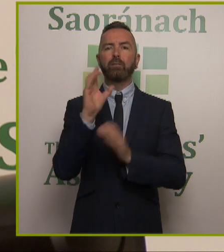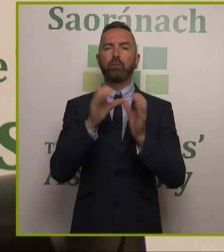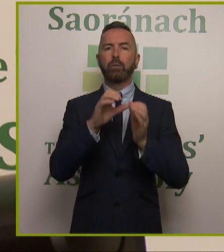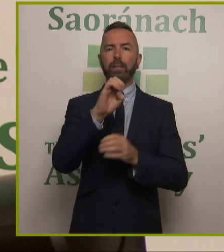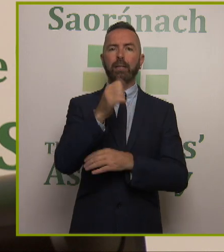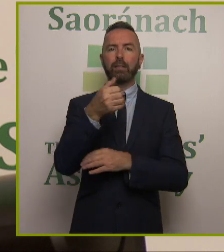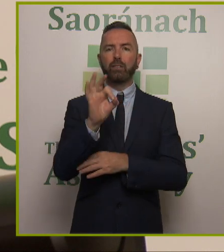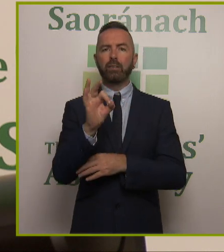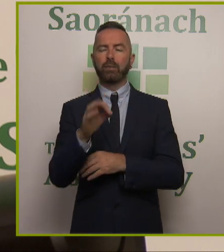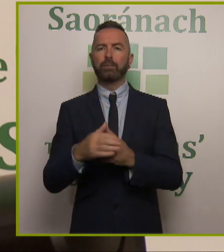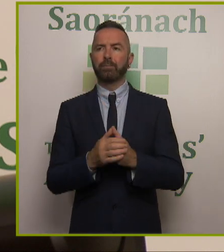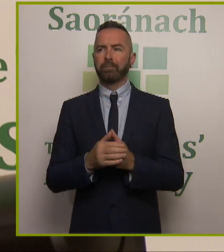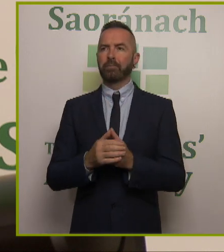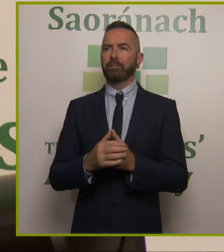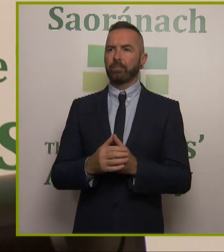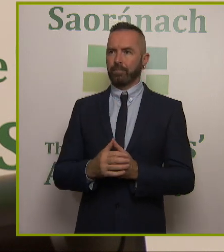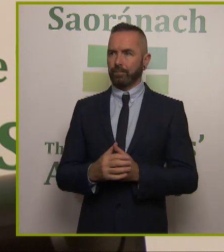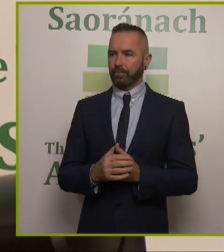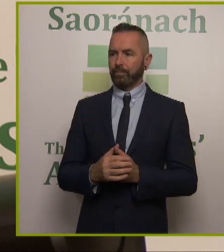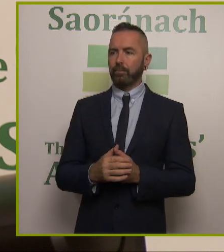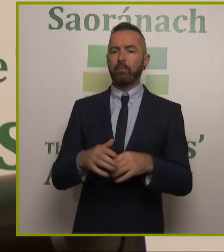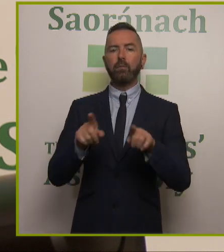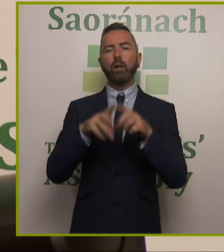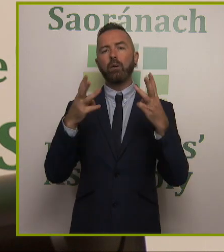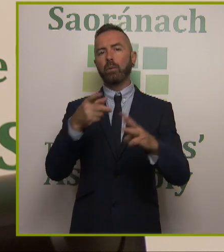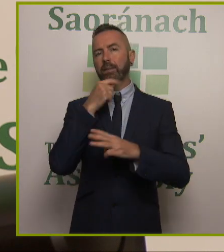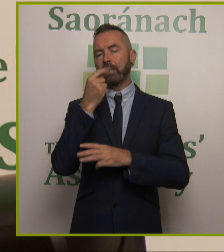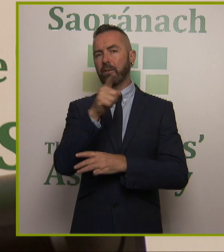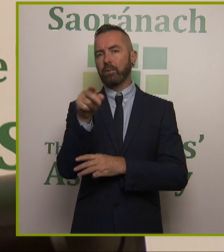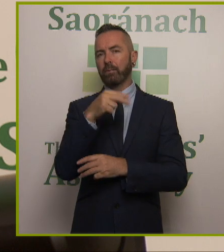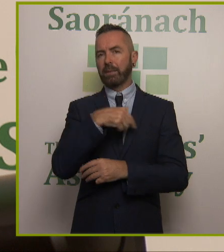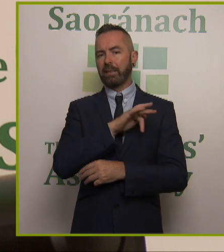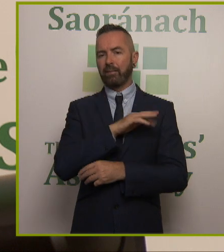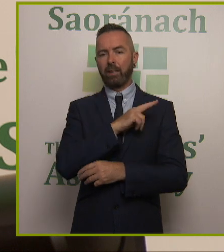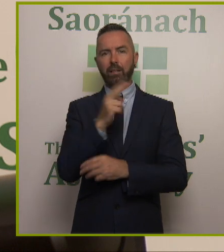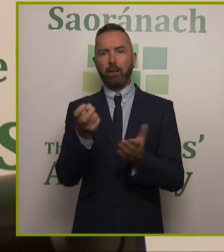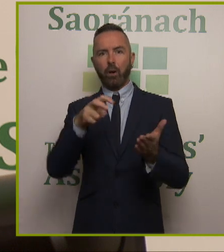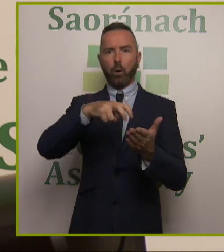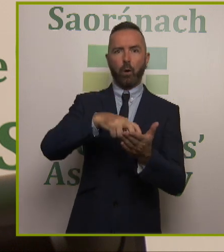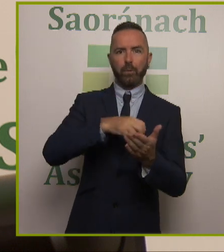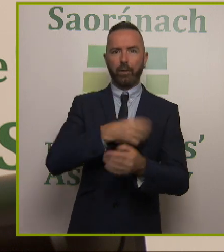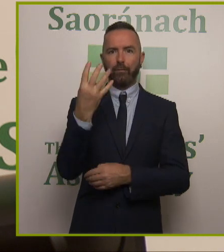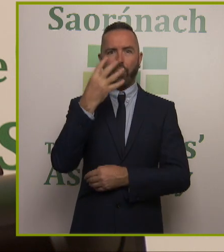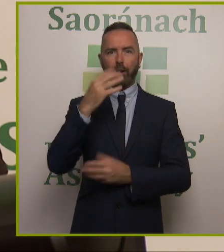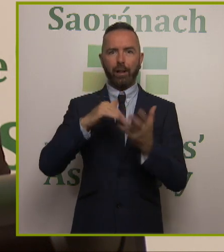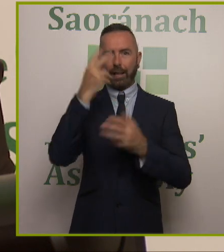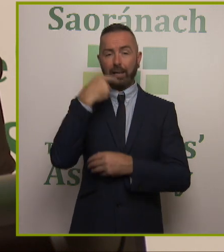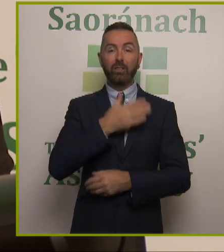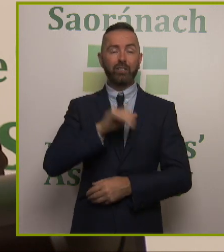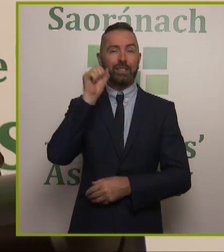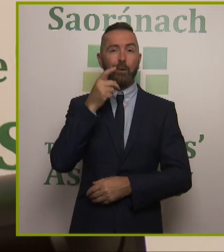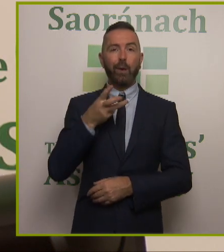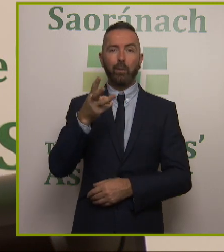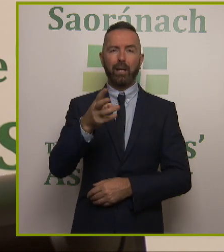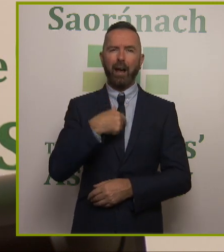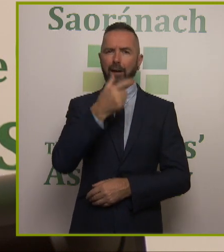session tomorrow morning. I also want to say to you that I wasn't up until 4 o'clock last night. It just sounds like that. I have a cold that I